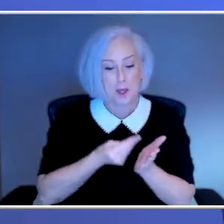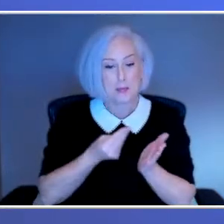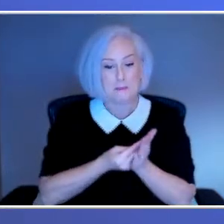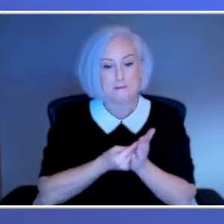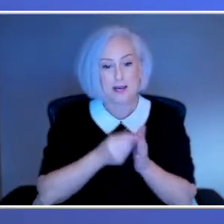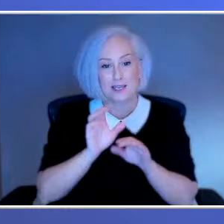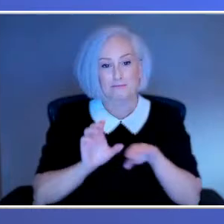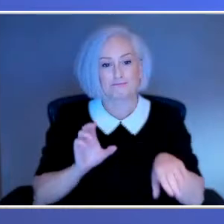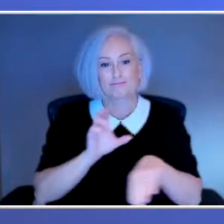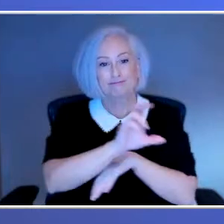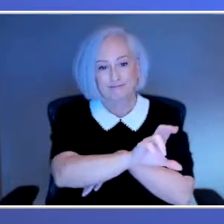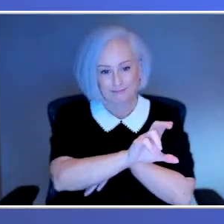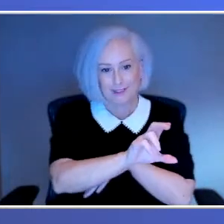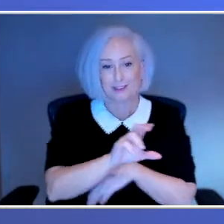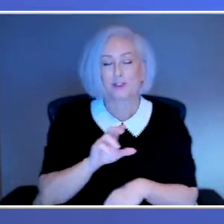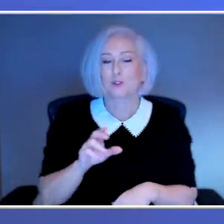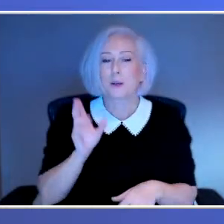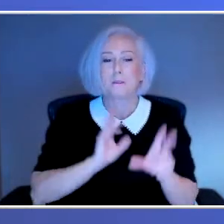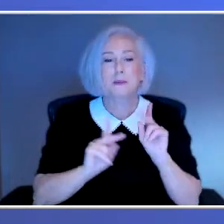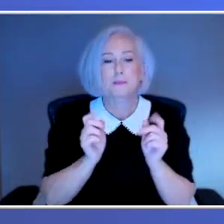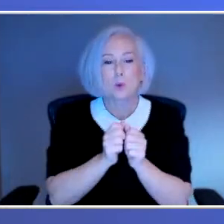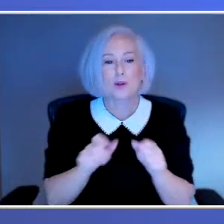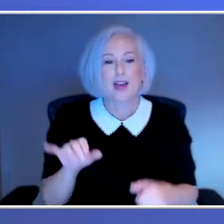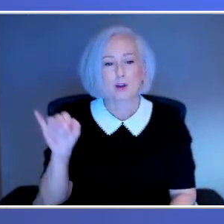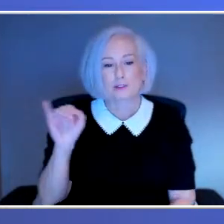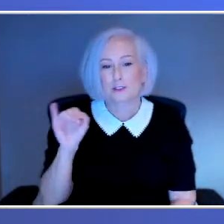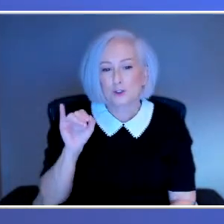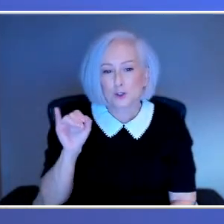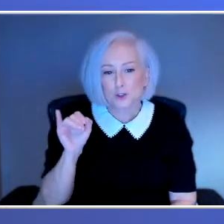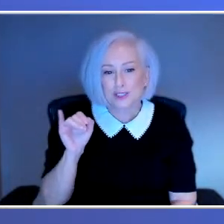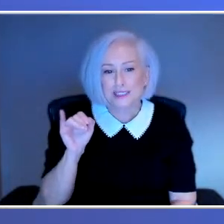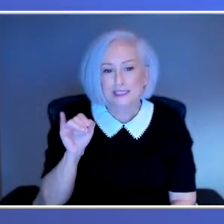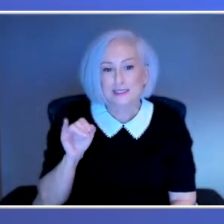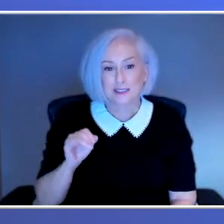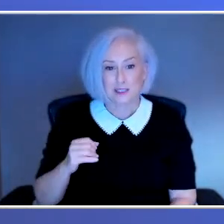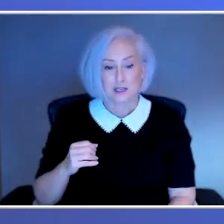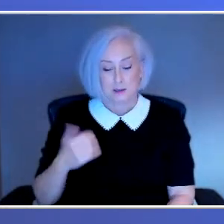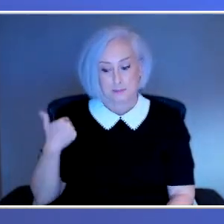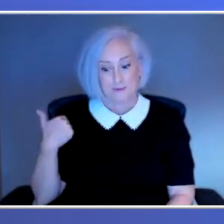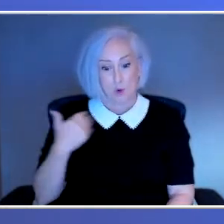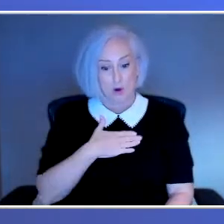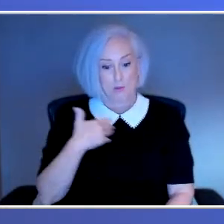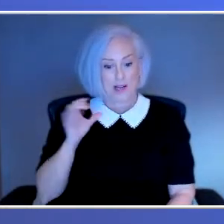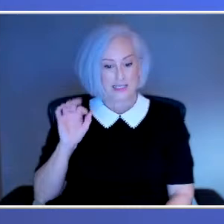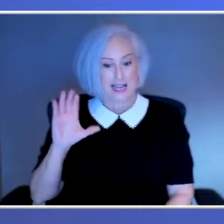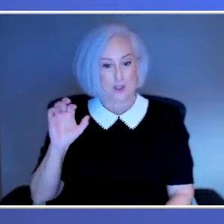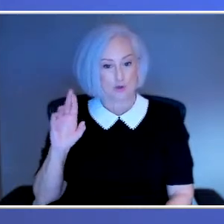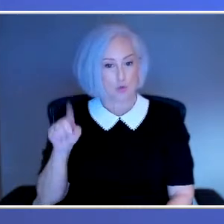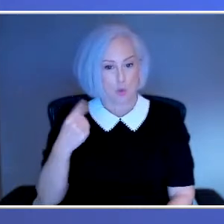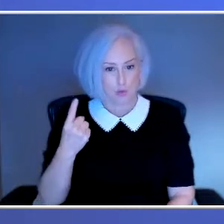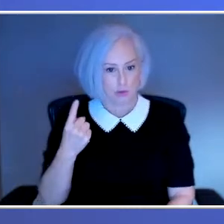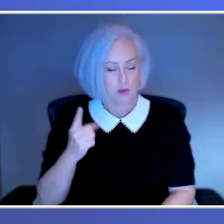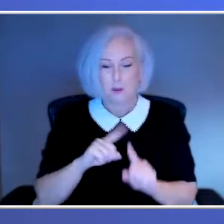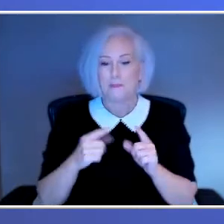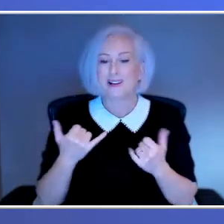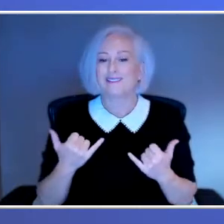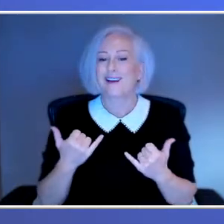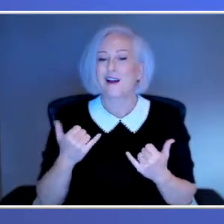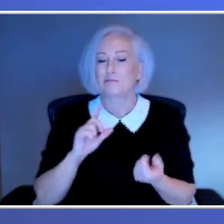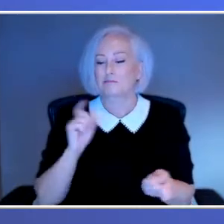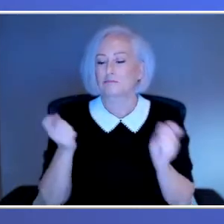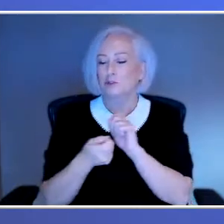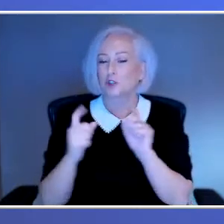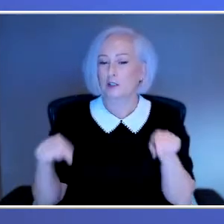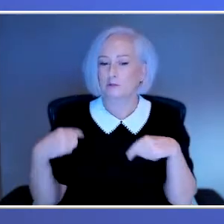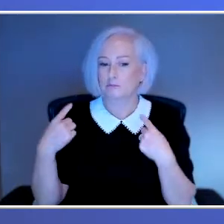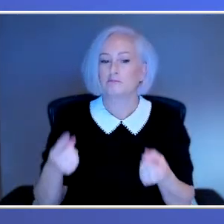breast cancer, but they changed that about 2-3 years ago. And it's all cancers, and it